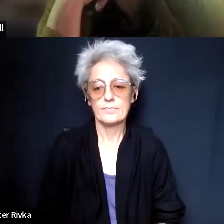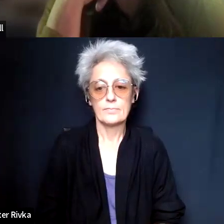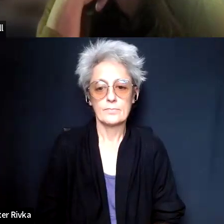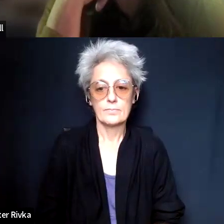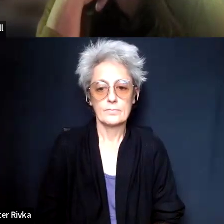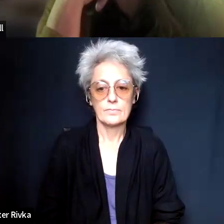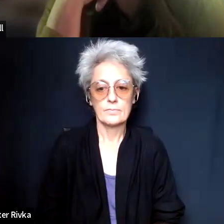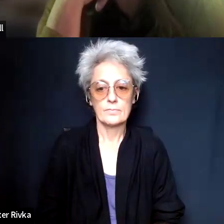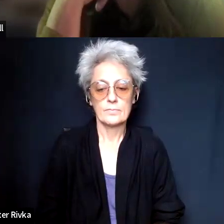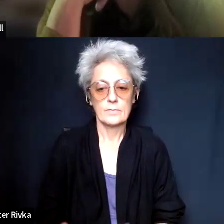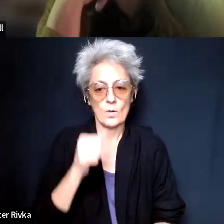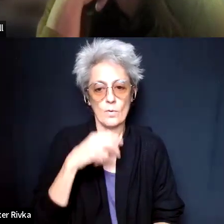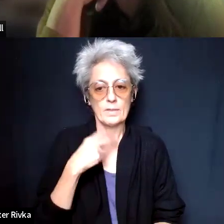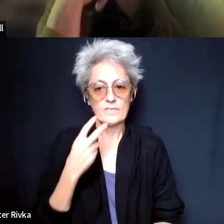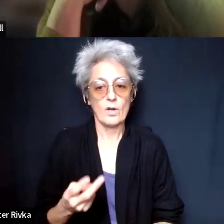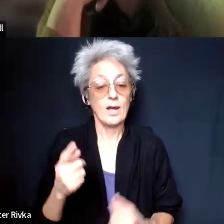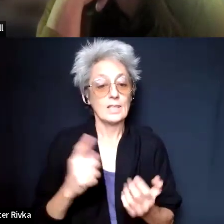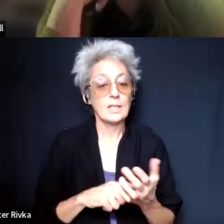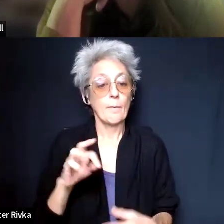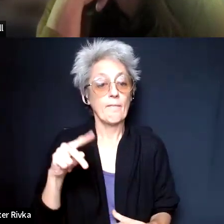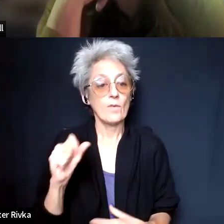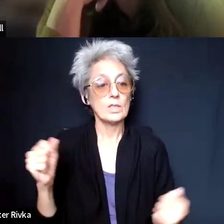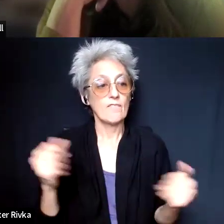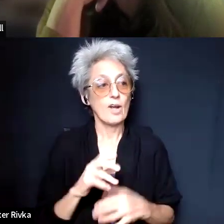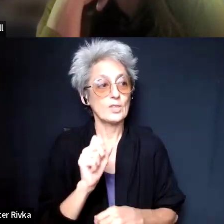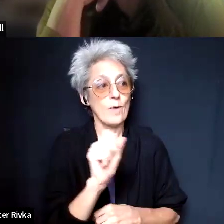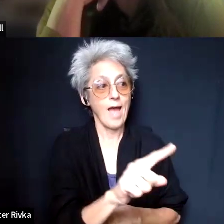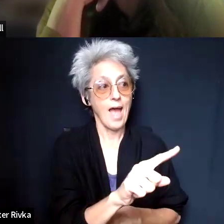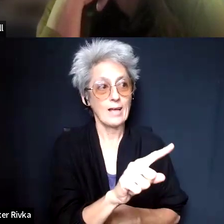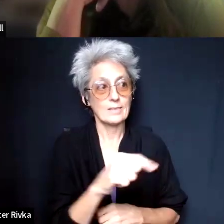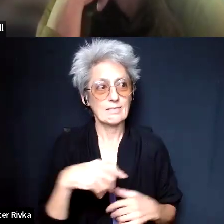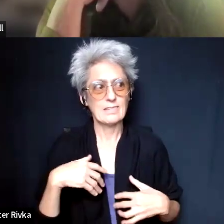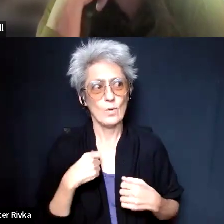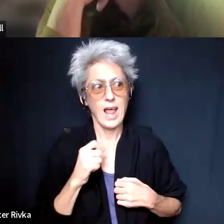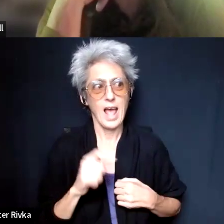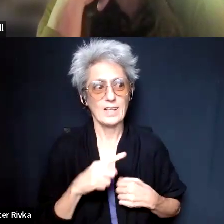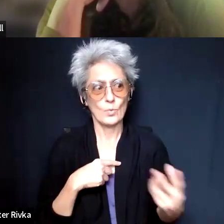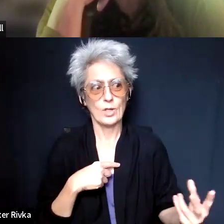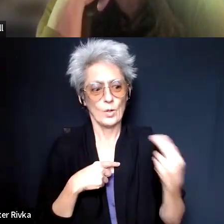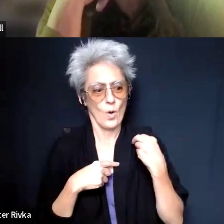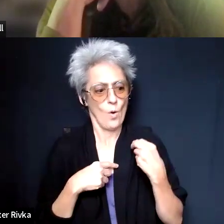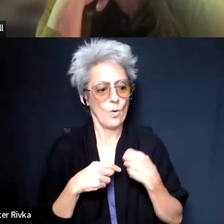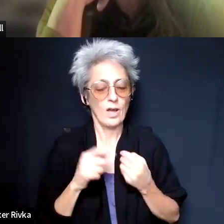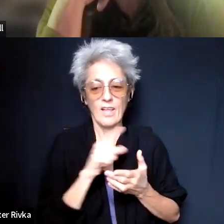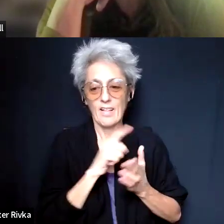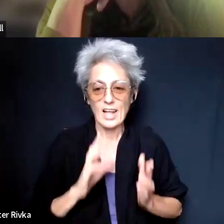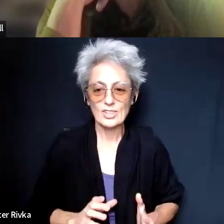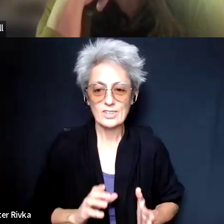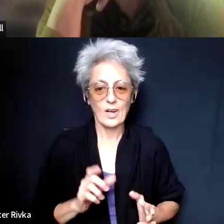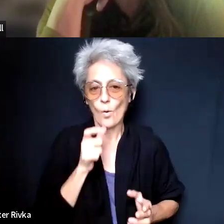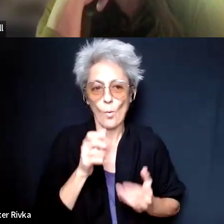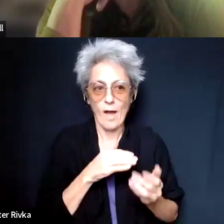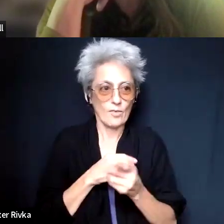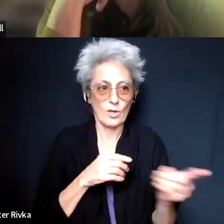folks are afraid to ask because they might get told no, or the legislator or whoever it is can't do it.